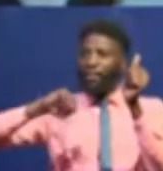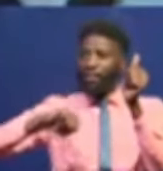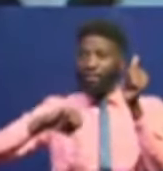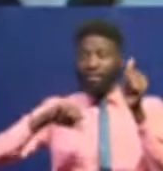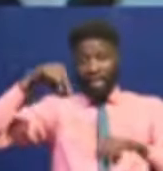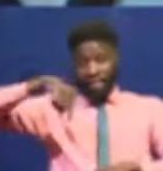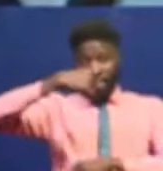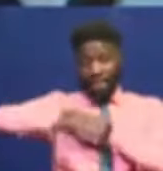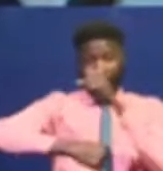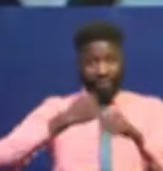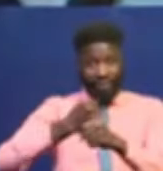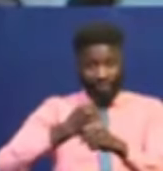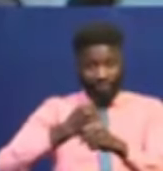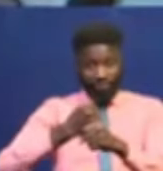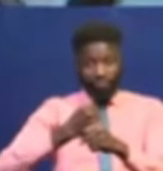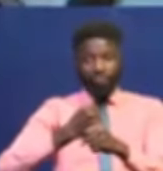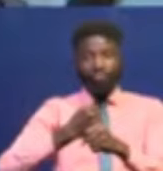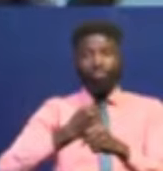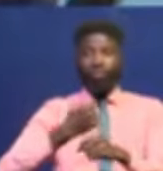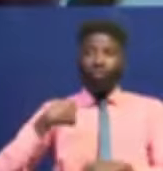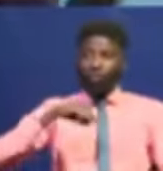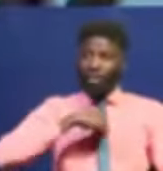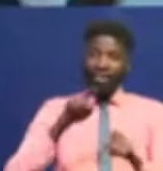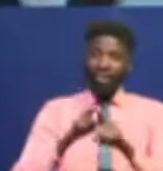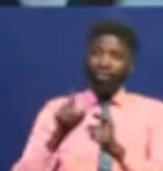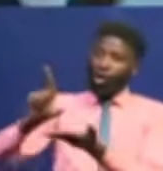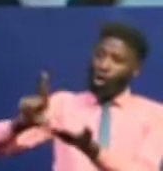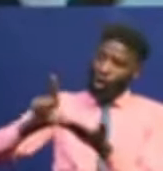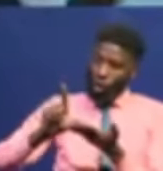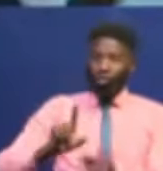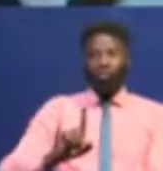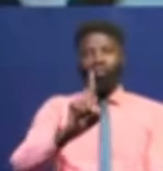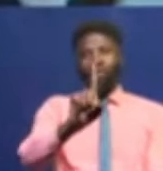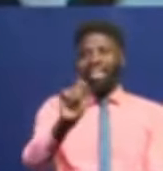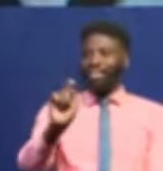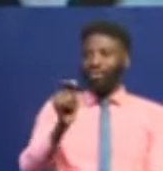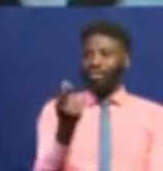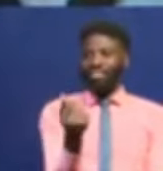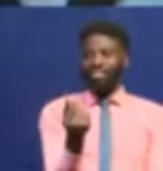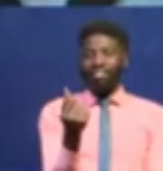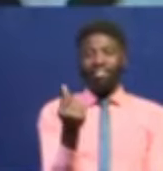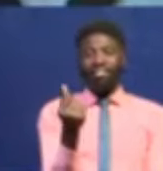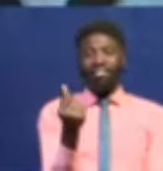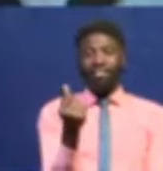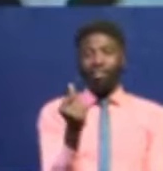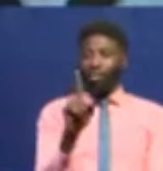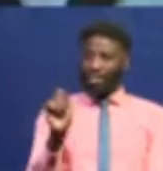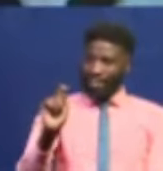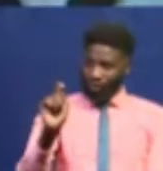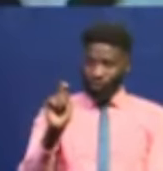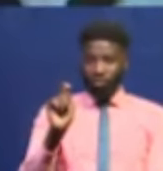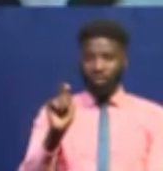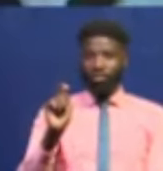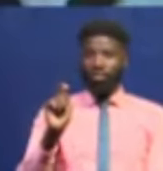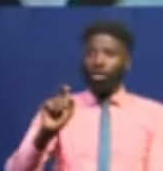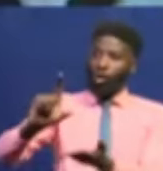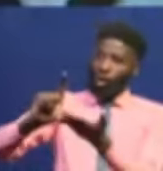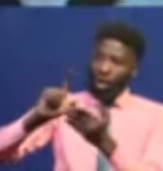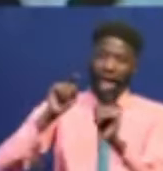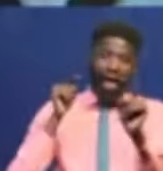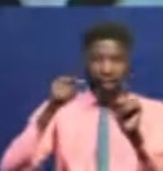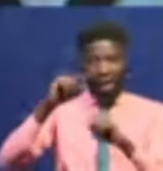year we are going to borrow a trillion shillings to be able to run